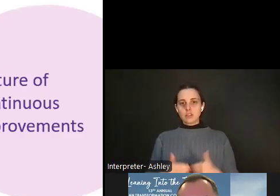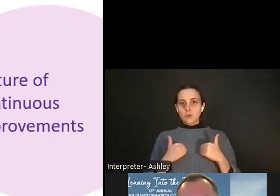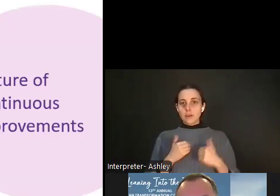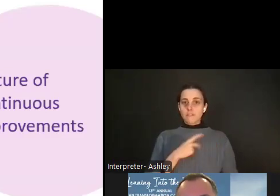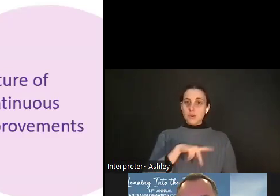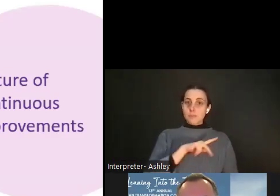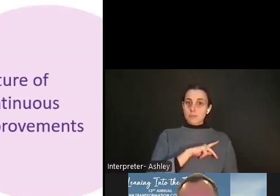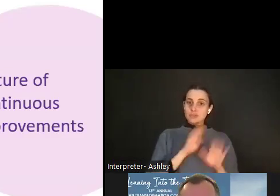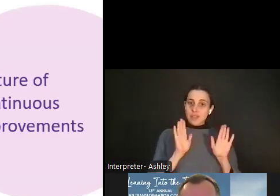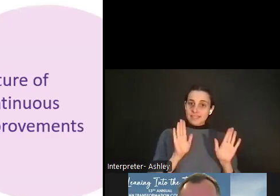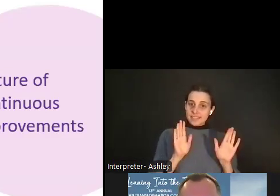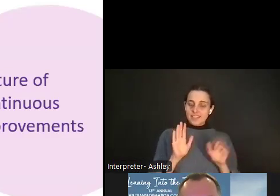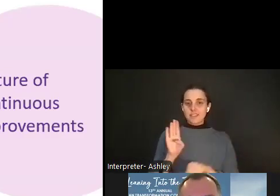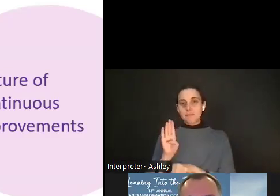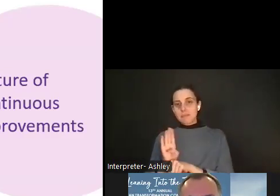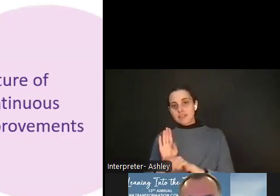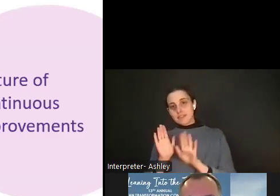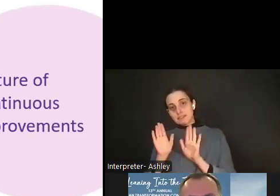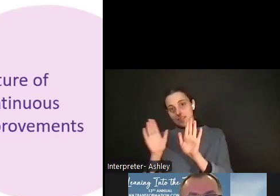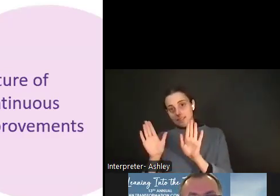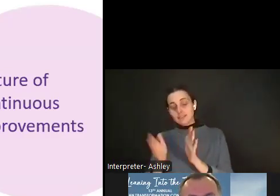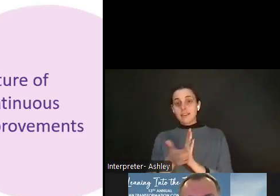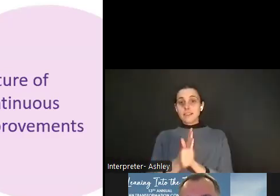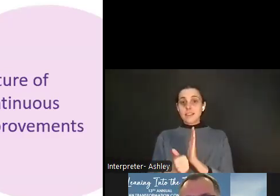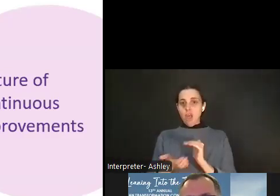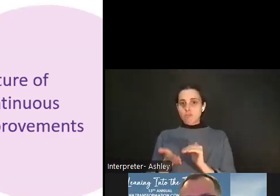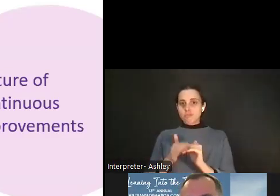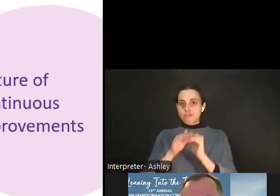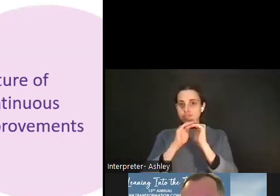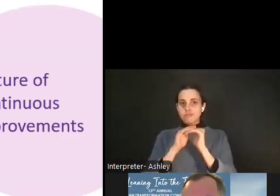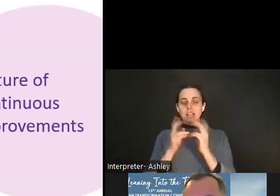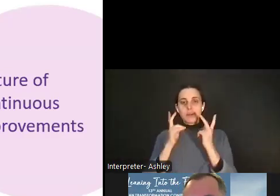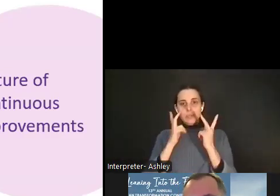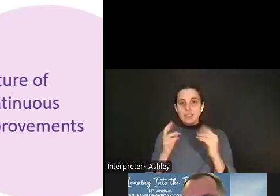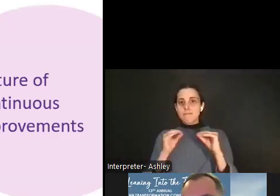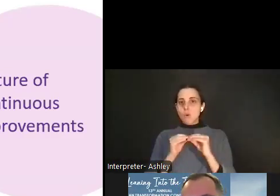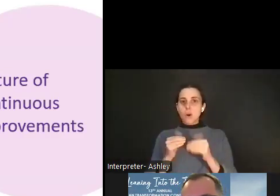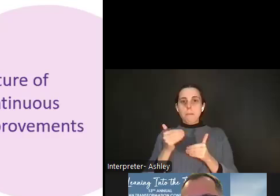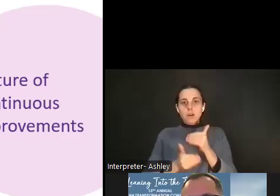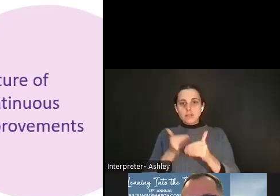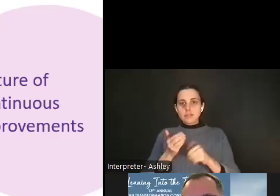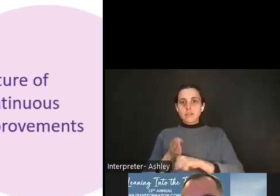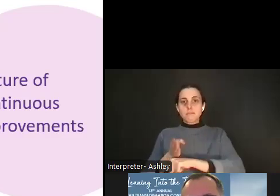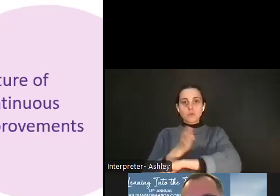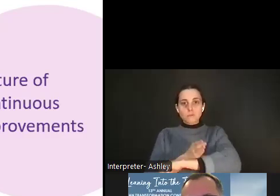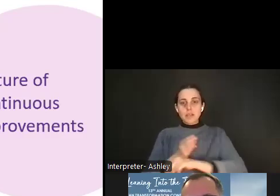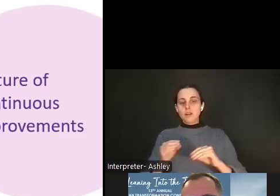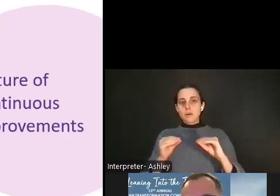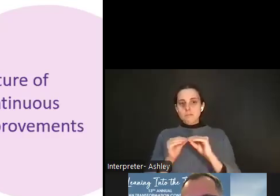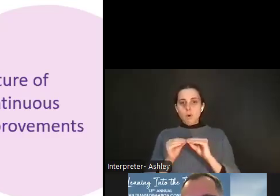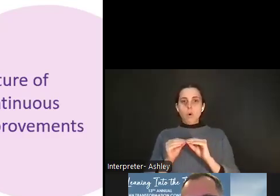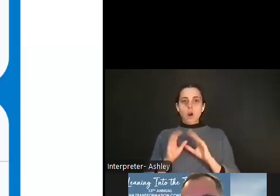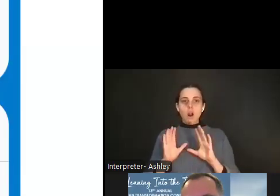continuous improvement, upping our skills, and seeing more process improvement, more return for the organization.